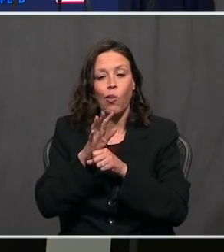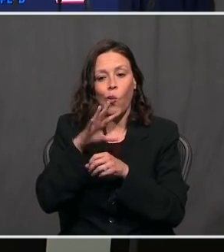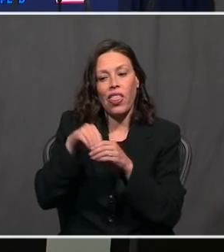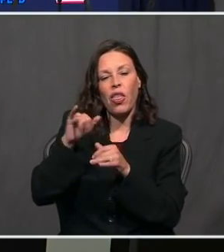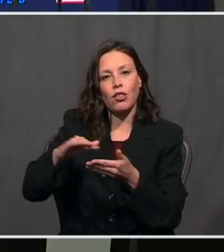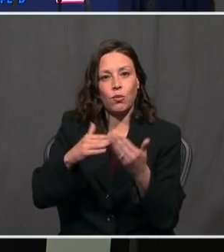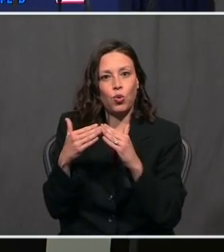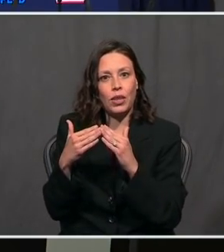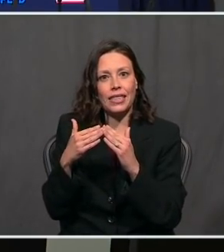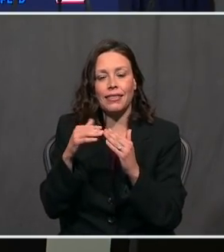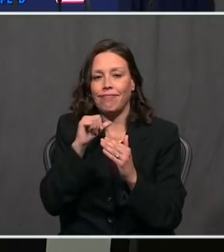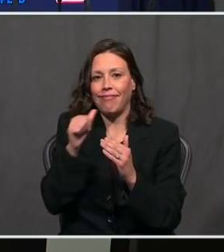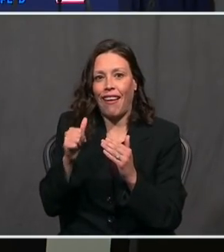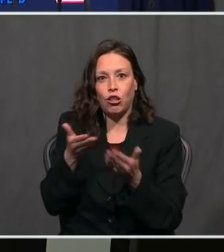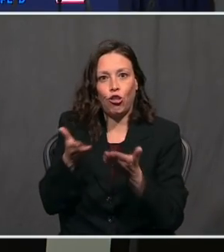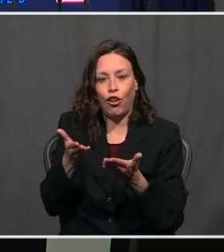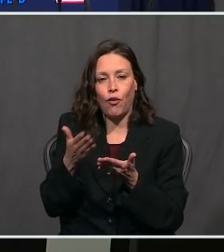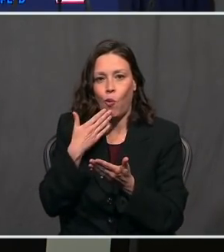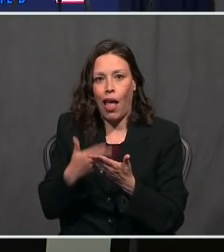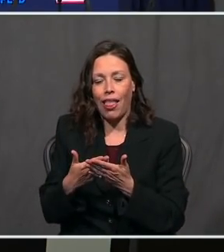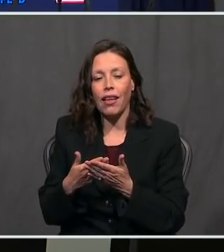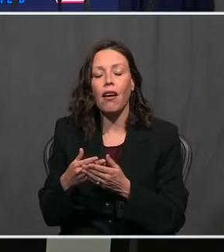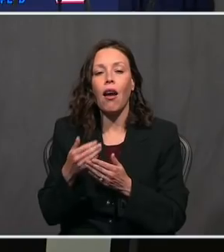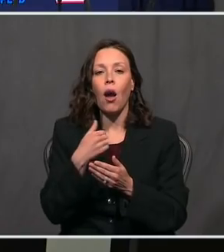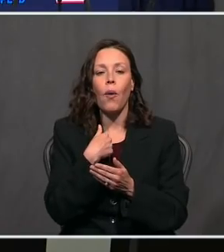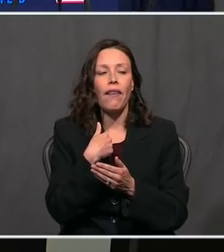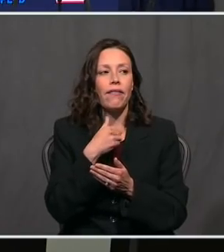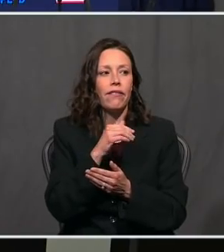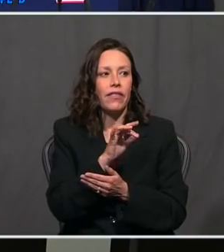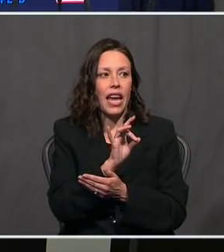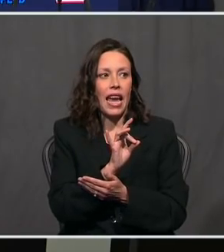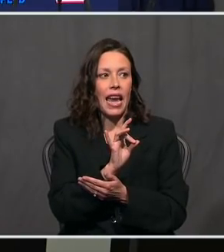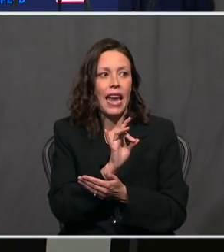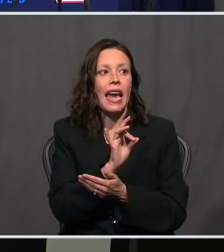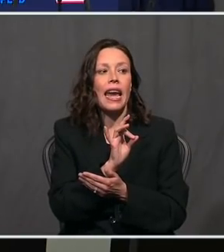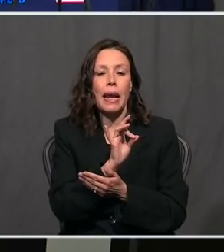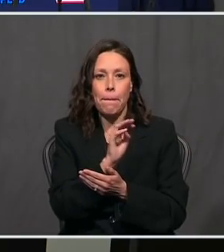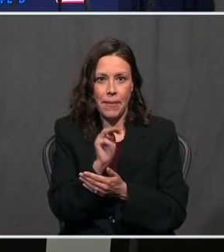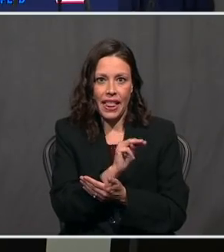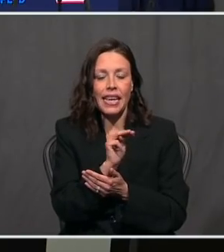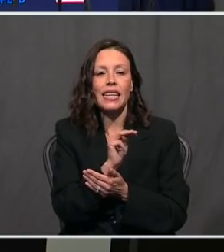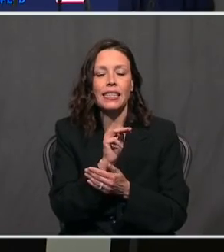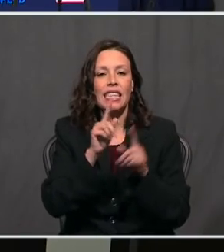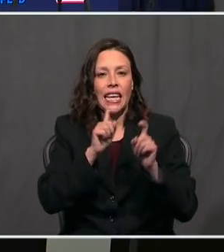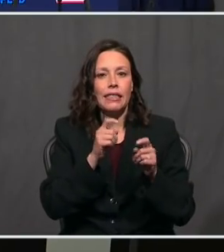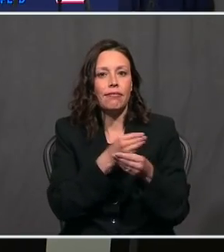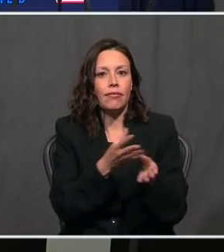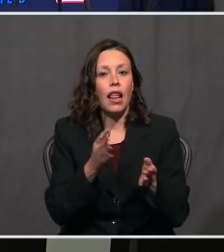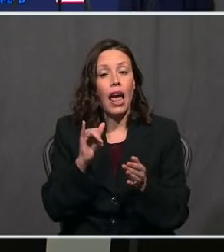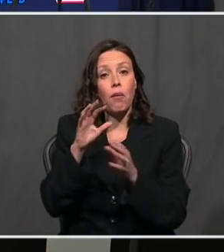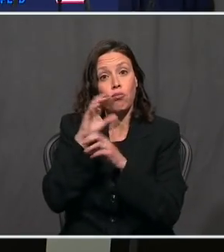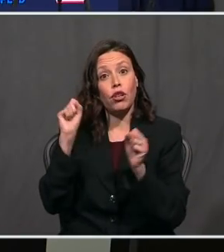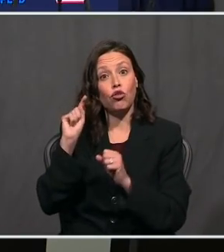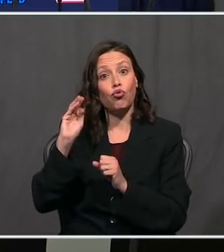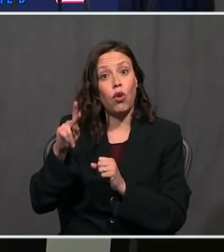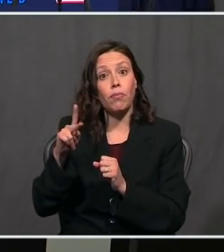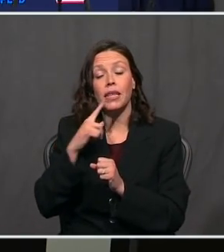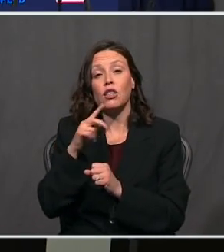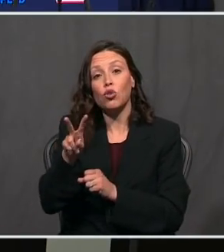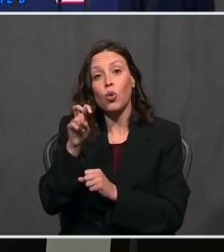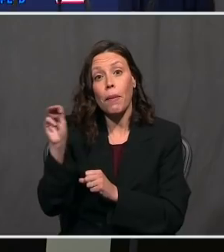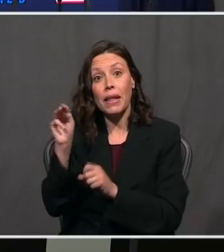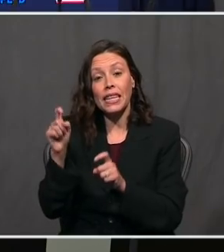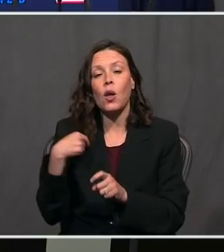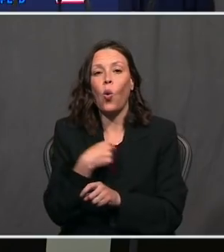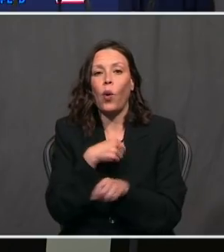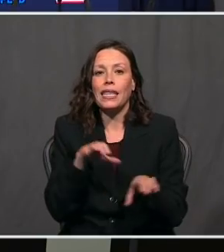And we've administered 8 million COVID tests so far. I think you heard the number from President Trump that there's been 200 million tests given.